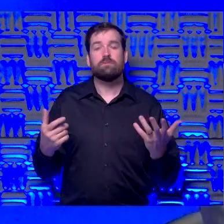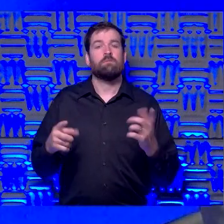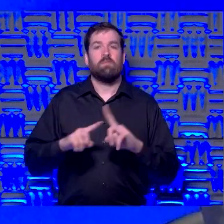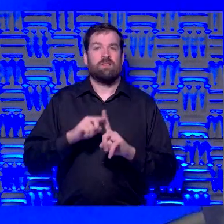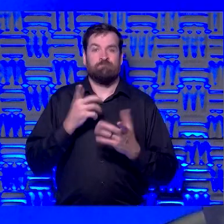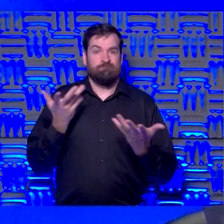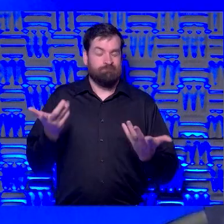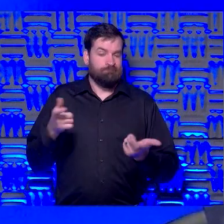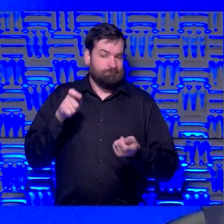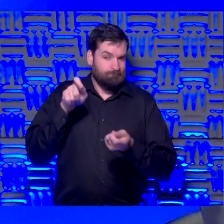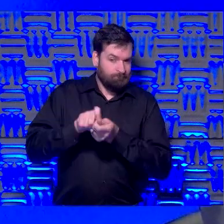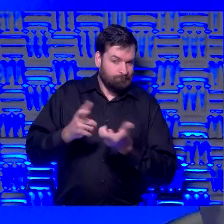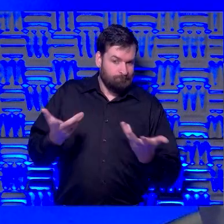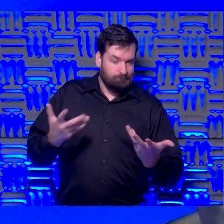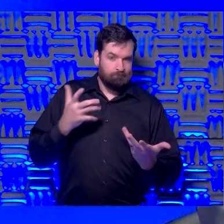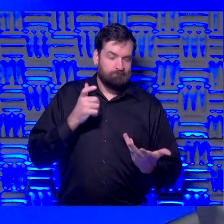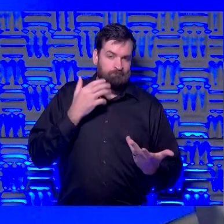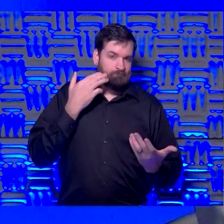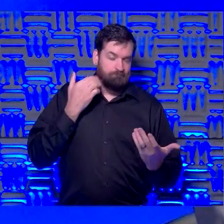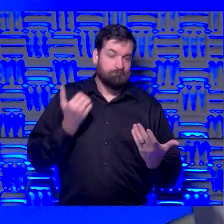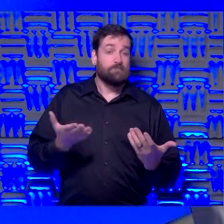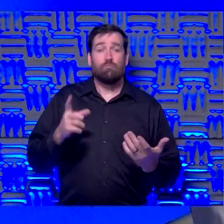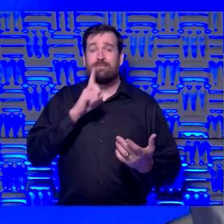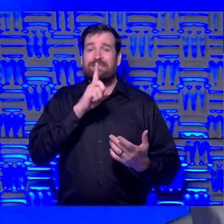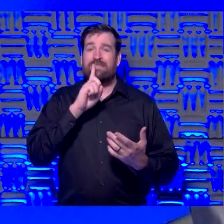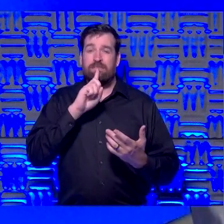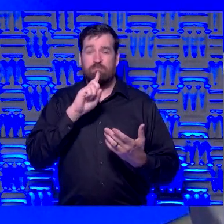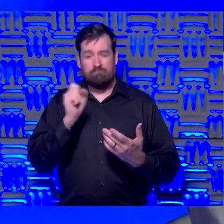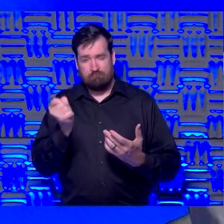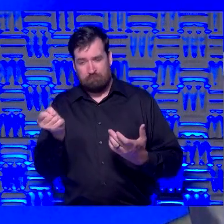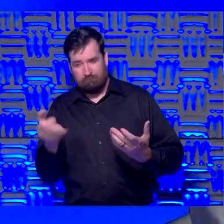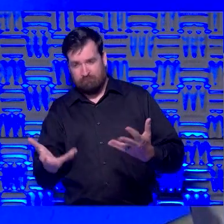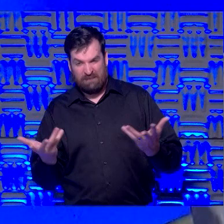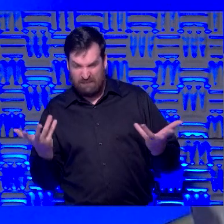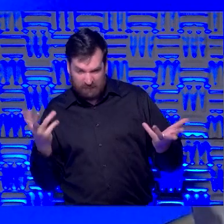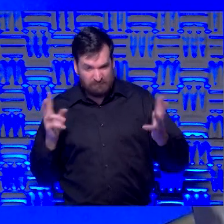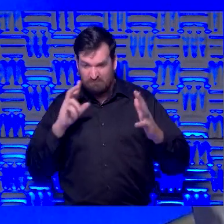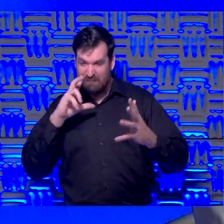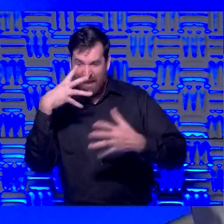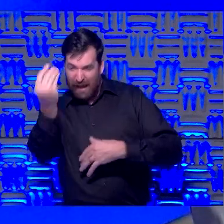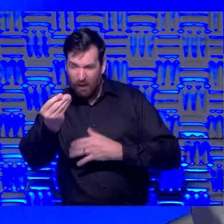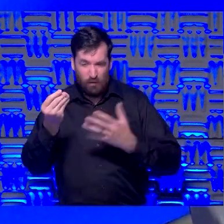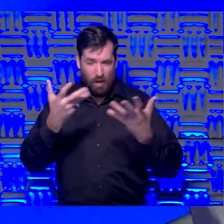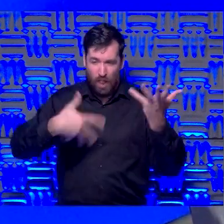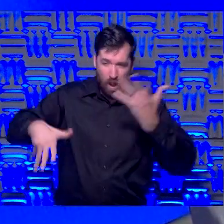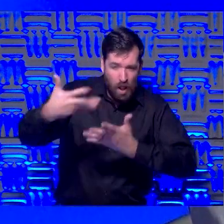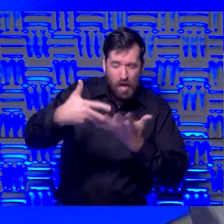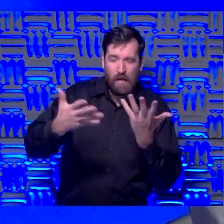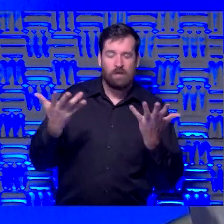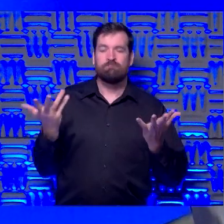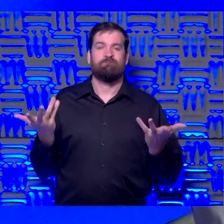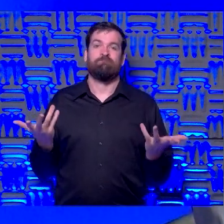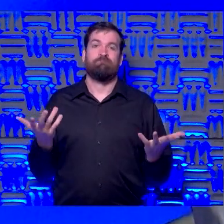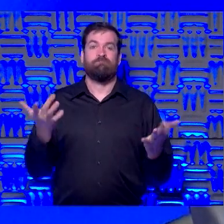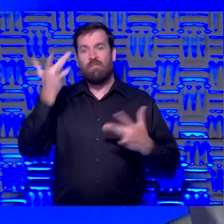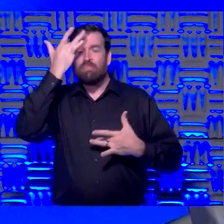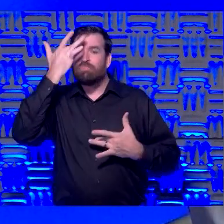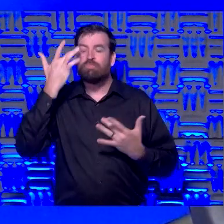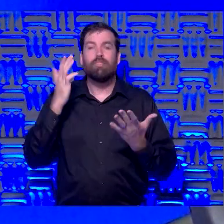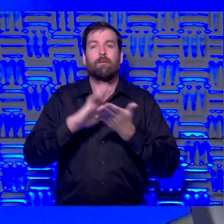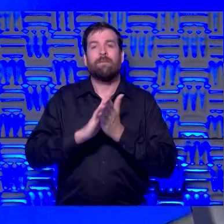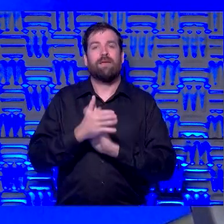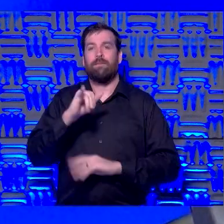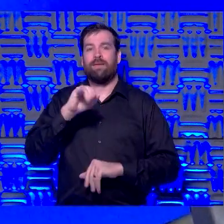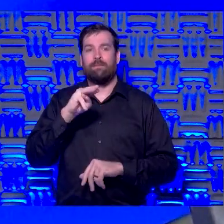we don't know exactly what that is. And really, you're rolling the dice if you are looking to go out and get infected so that you can then say you have immunity, which